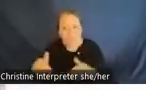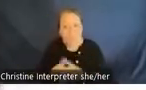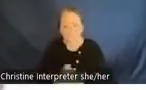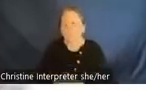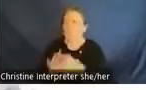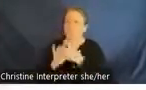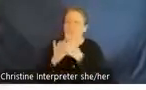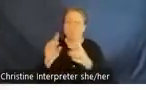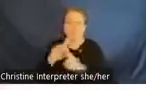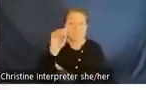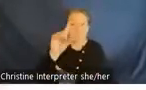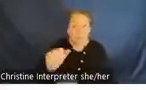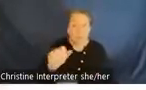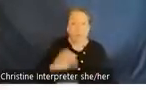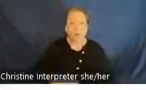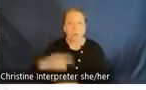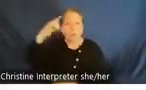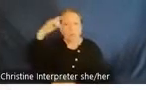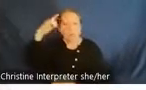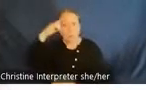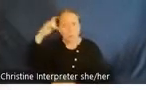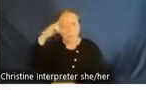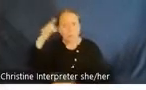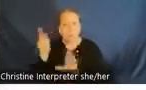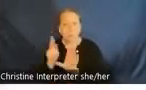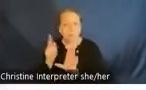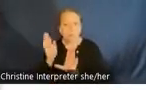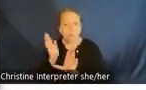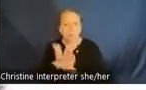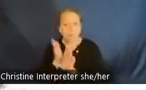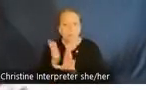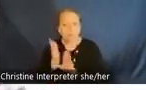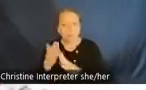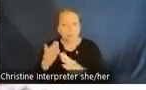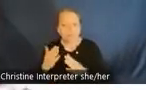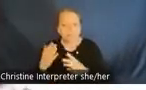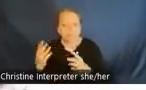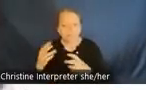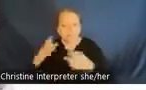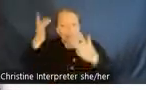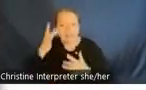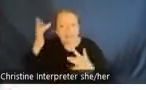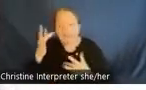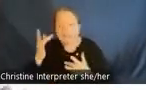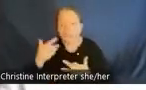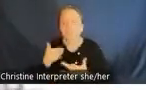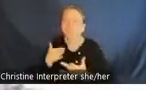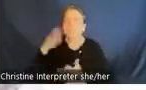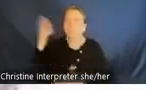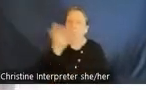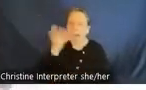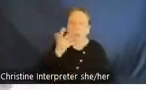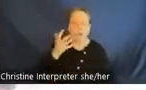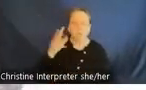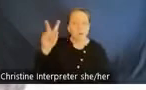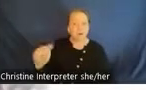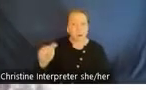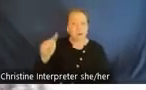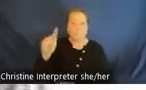have psychiatric afflictions, I have never seen a more solid community of people.